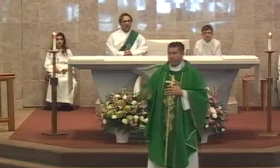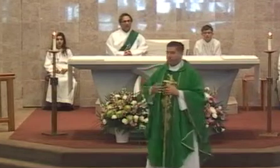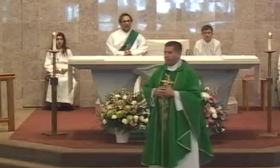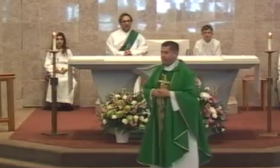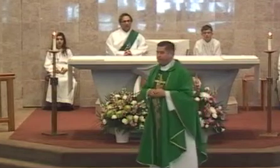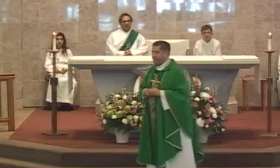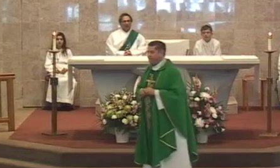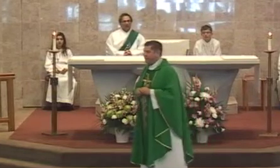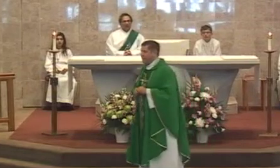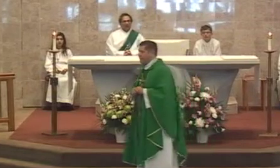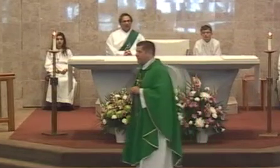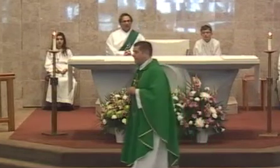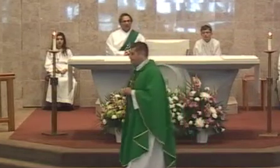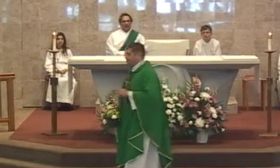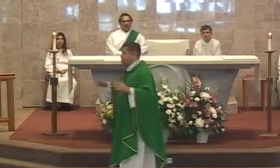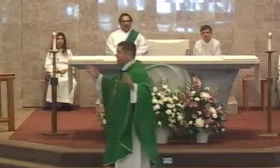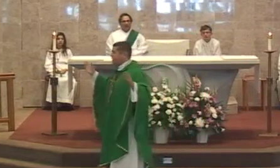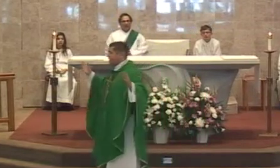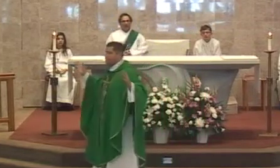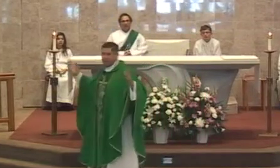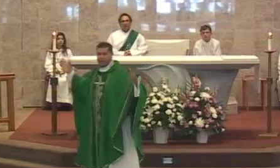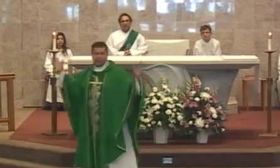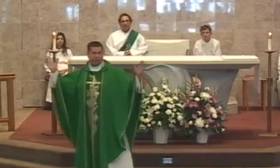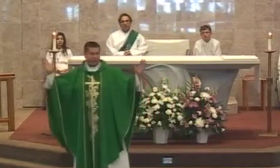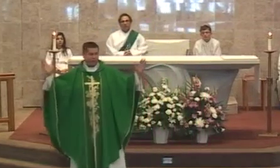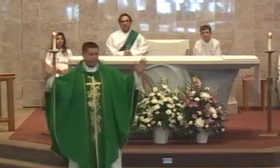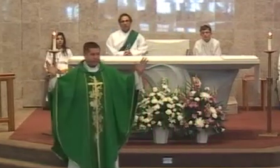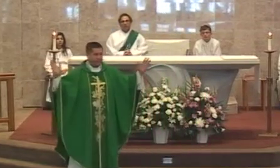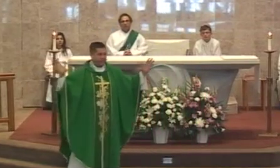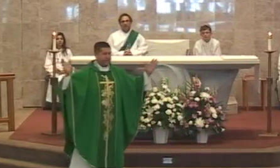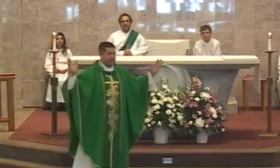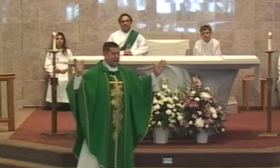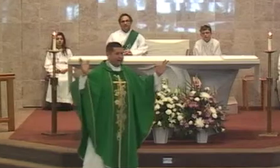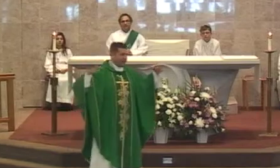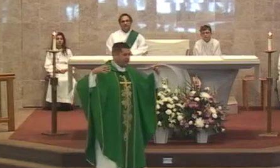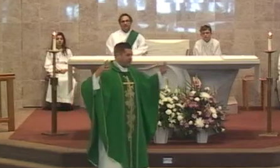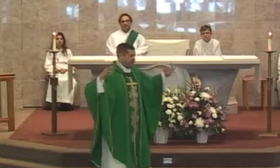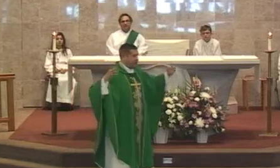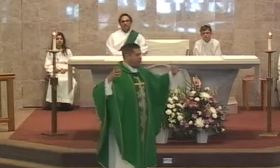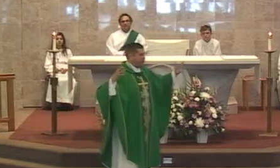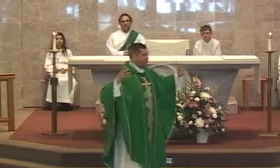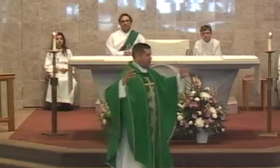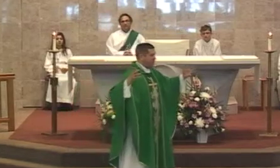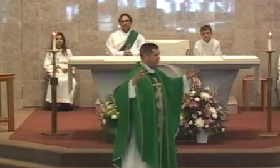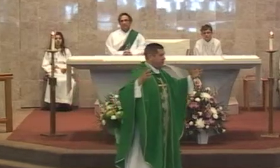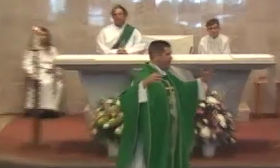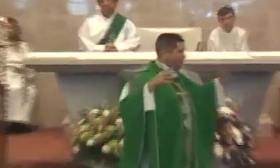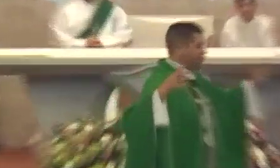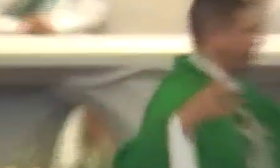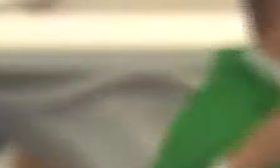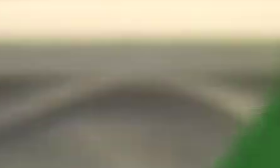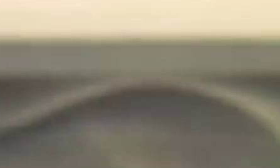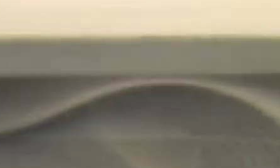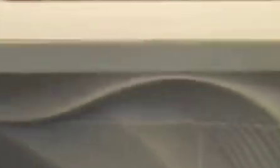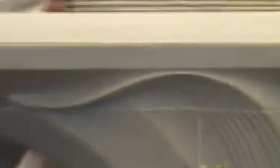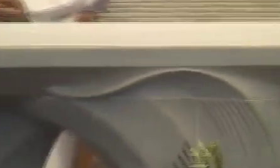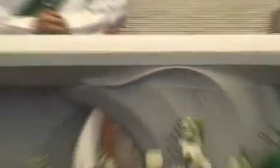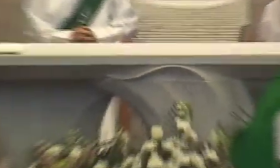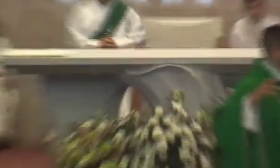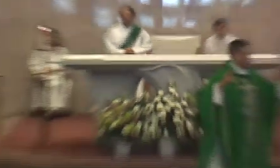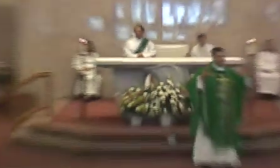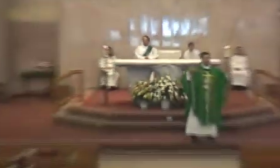main altar. And it's of Jesus in judgment. I'm sure most of you have seen a picture of it at